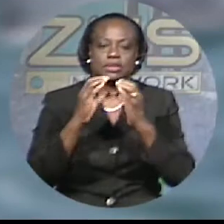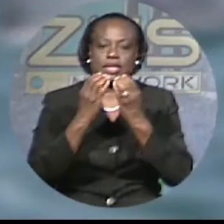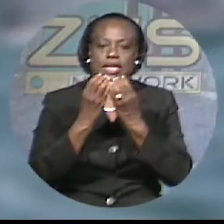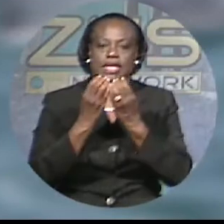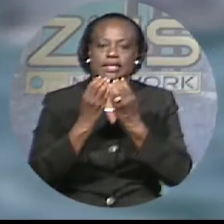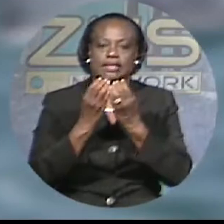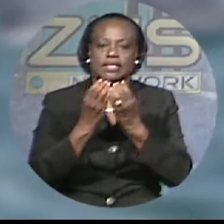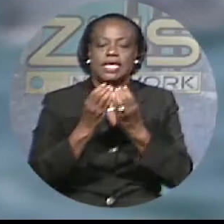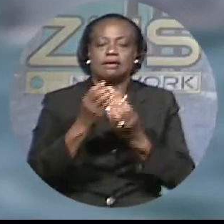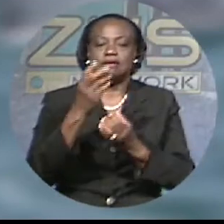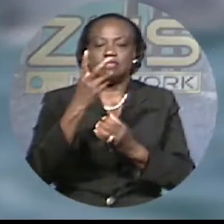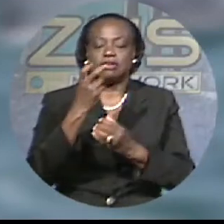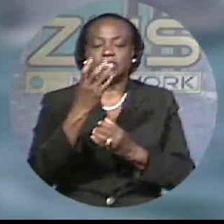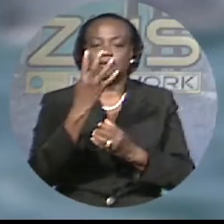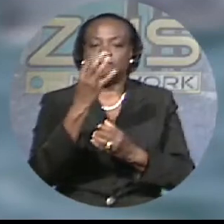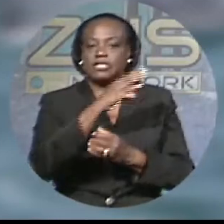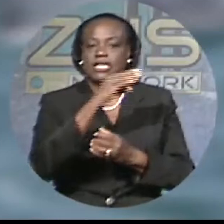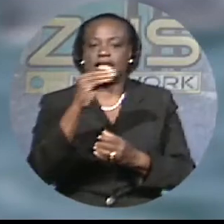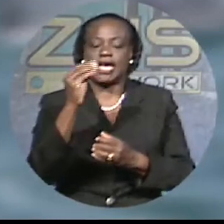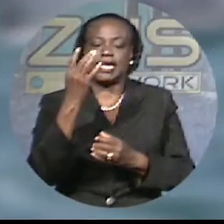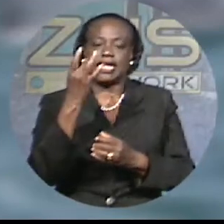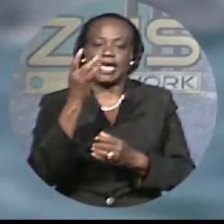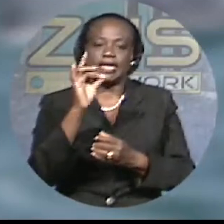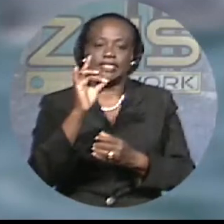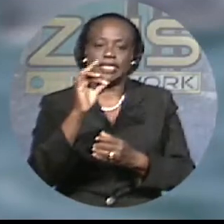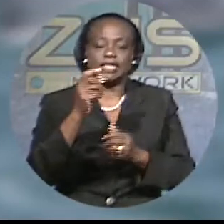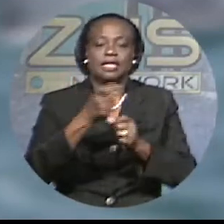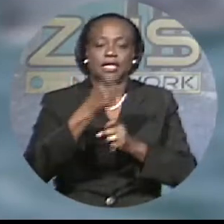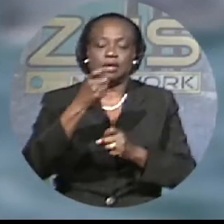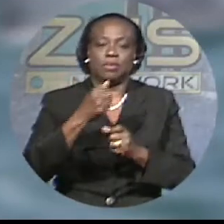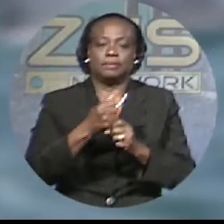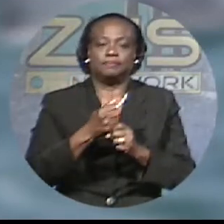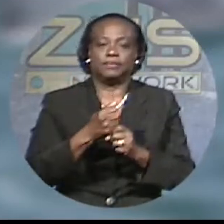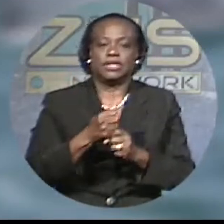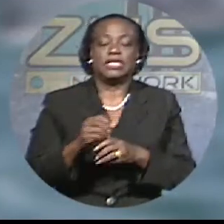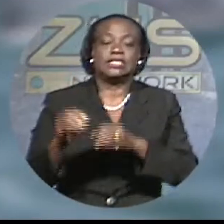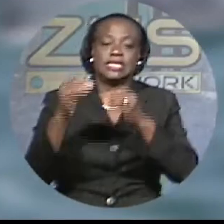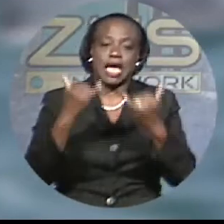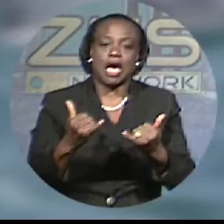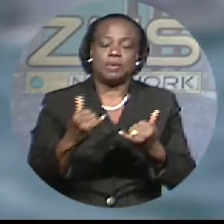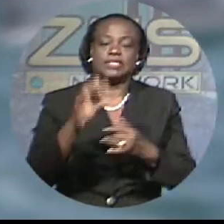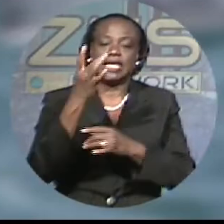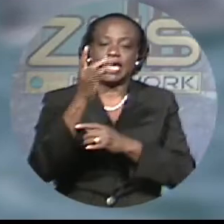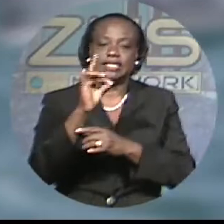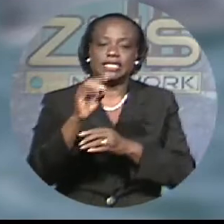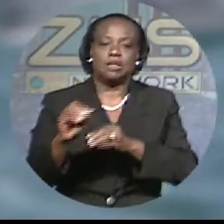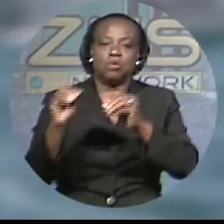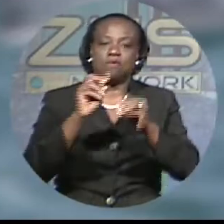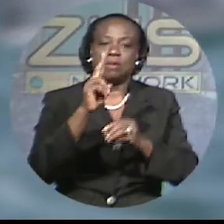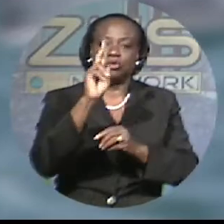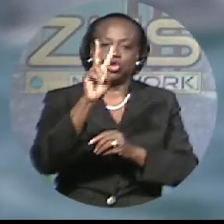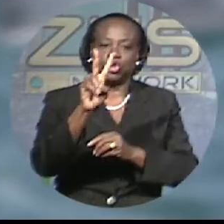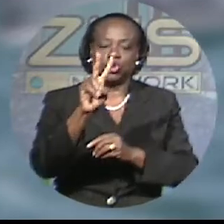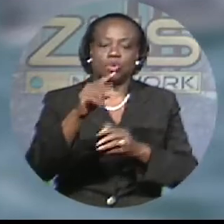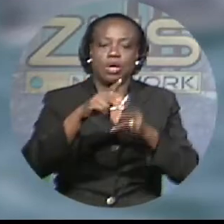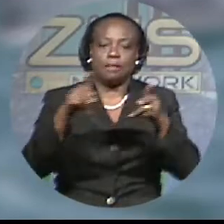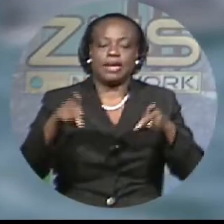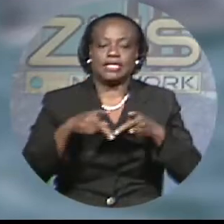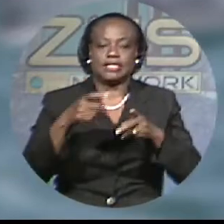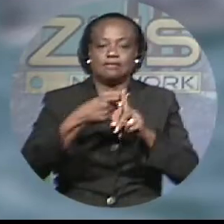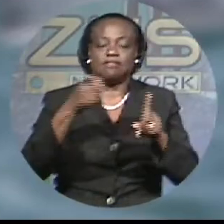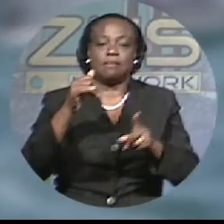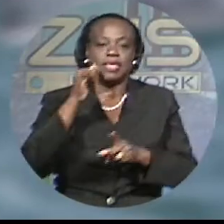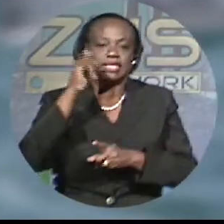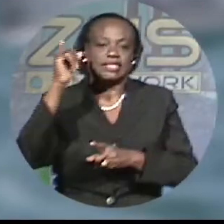14th and 18th respectively. D'Souza now sits 18th overall, moving up two places from yesterday. Also from the